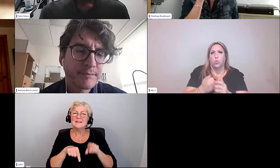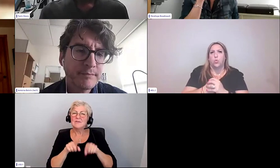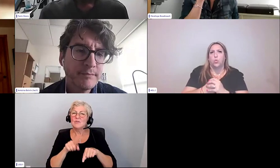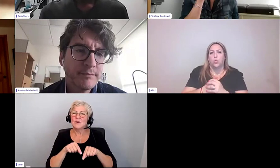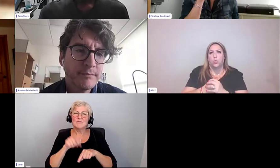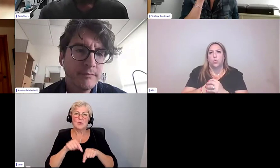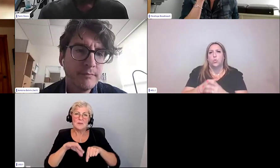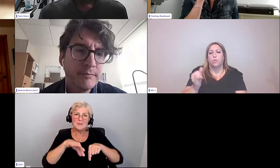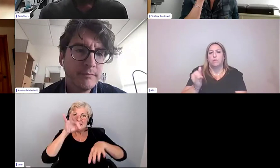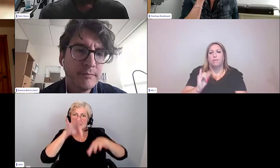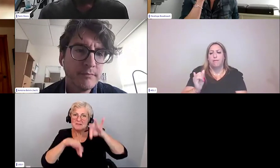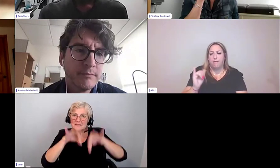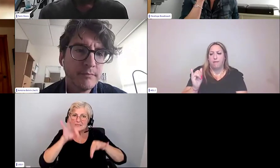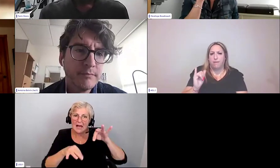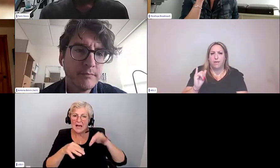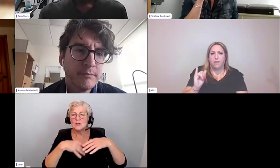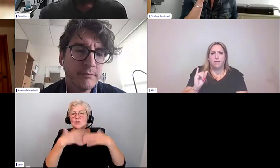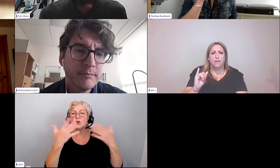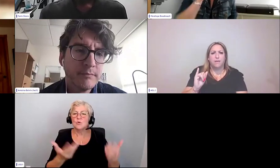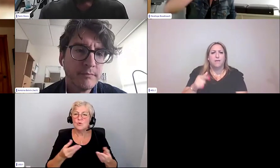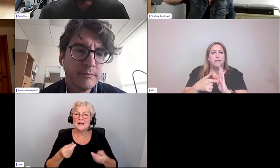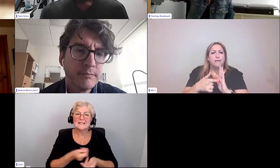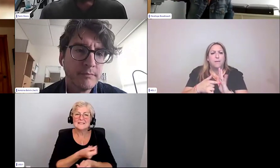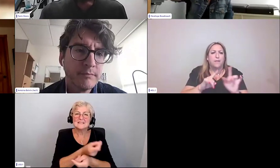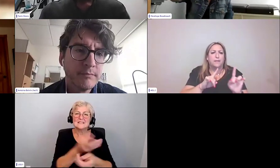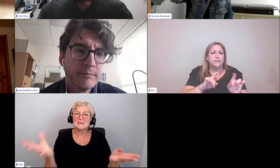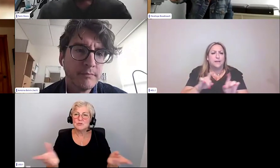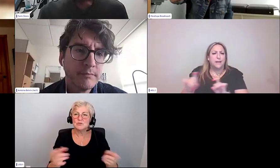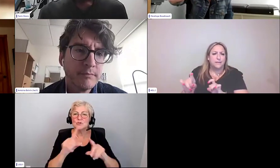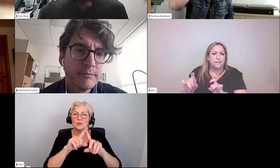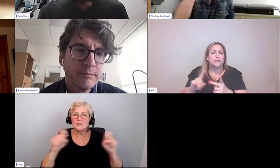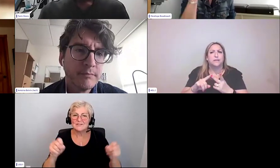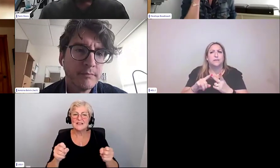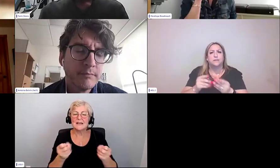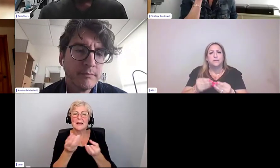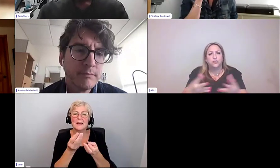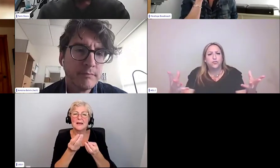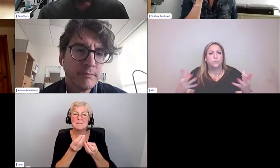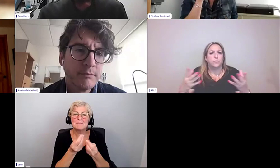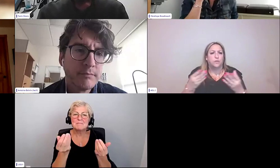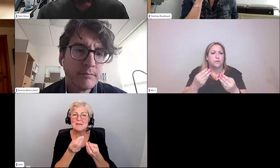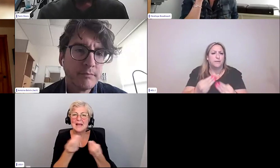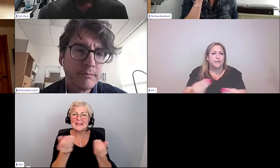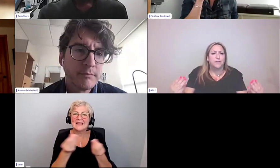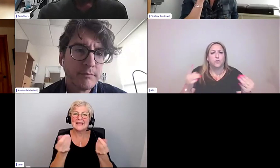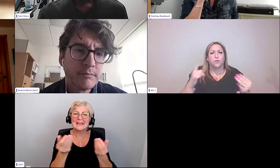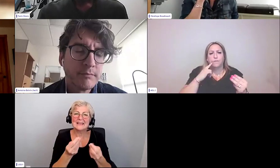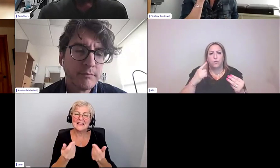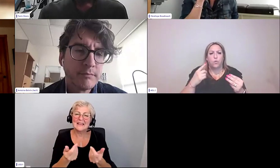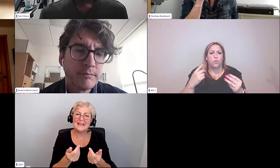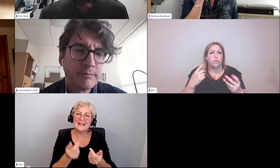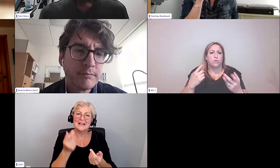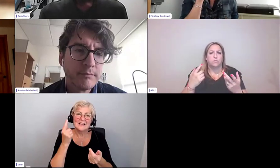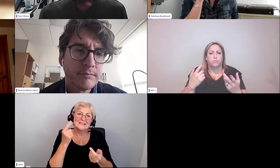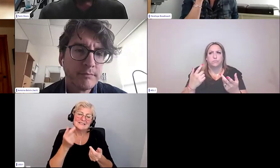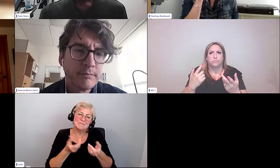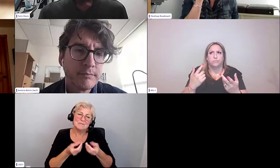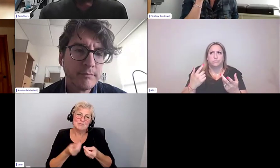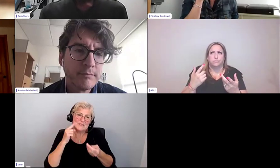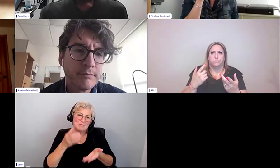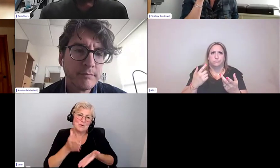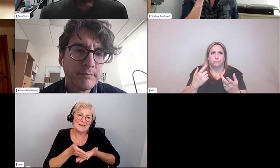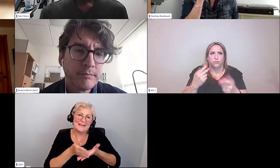like sampling, testing, distributing materials for consumption as a tool to engage